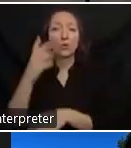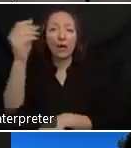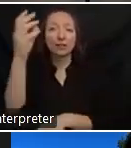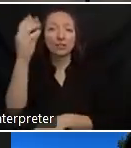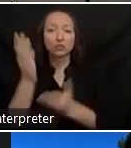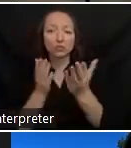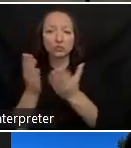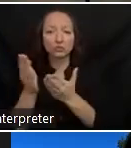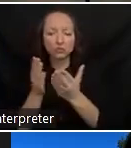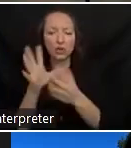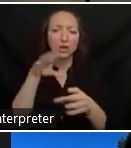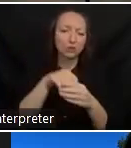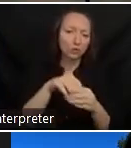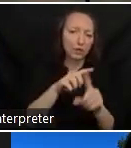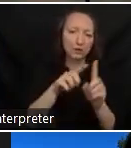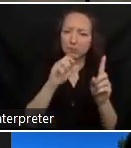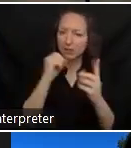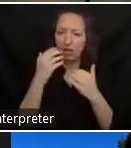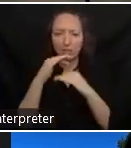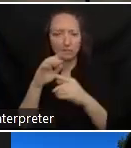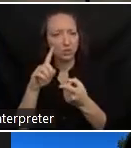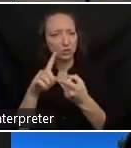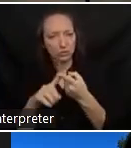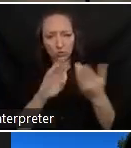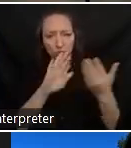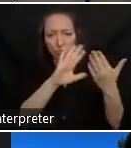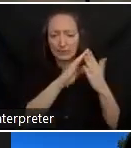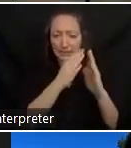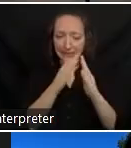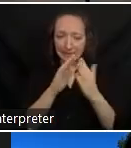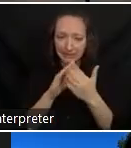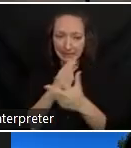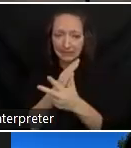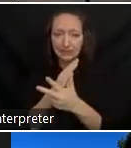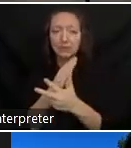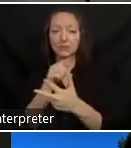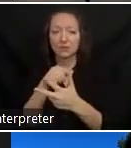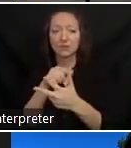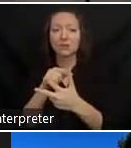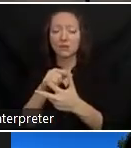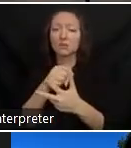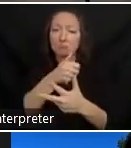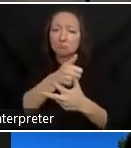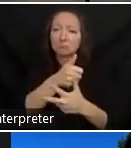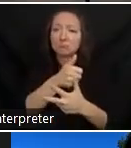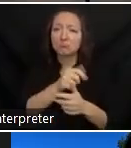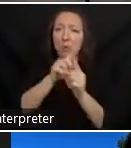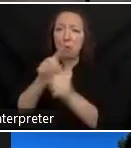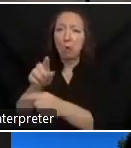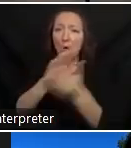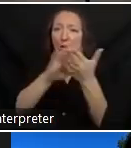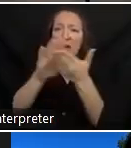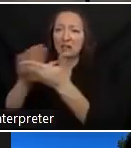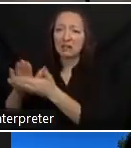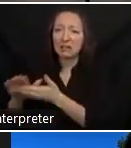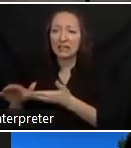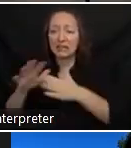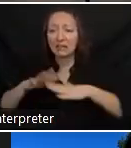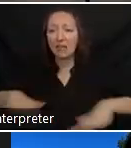but not limited to the city. Of course, the own city, they're out cleaning, the surface, so they may